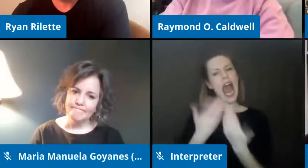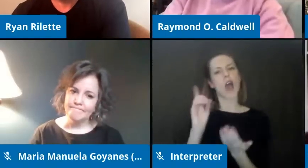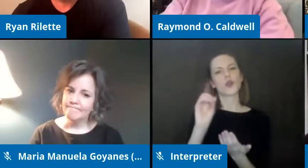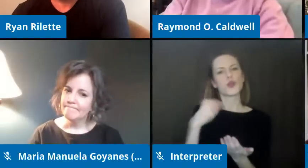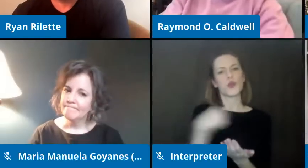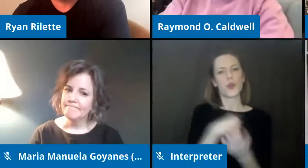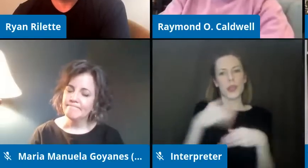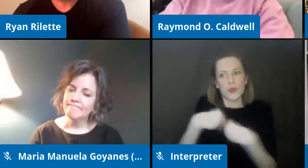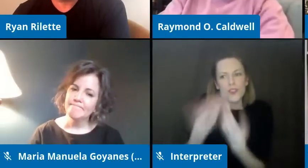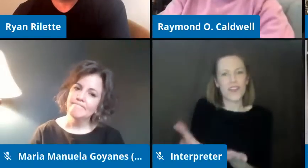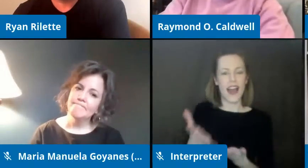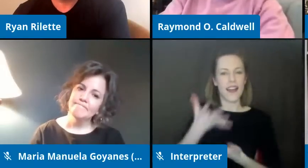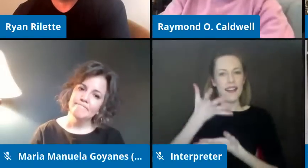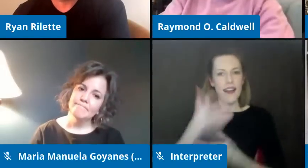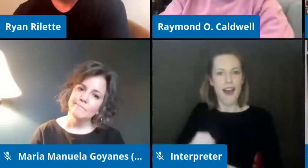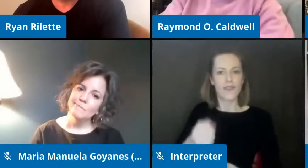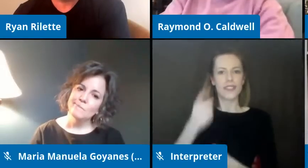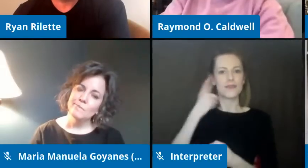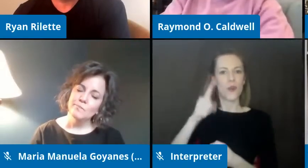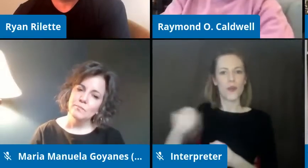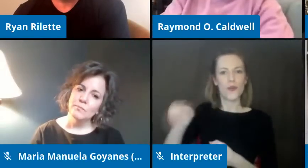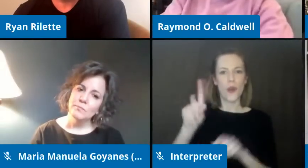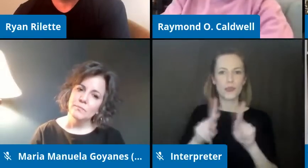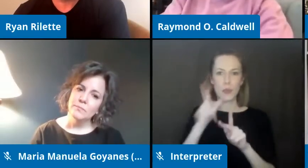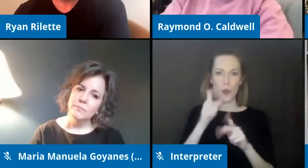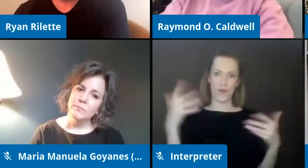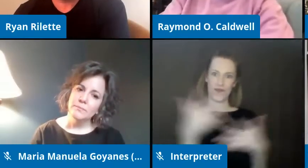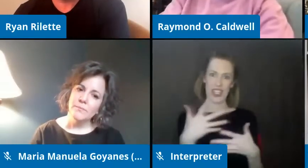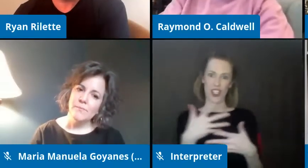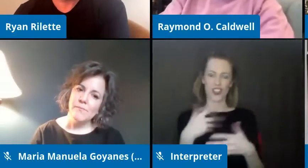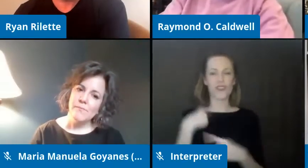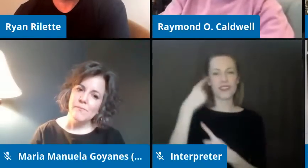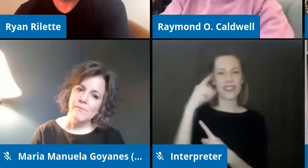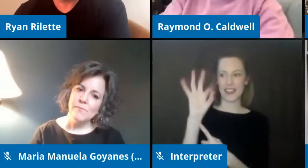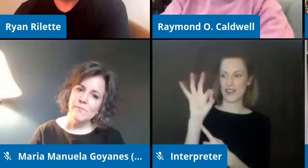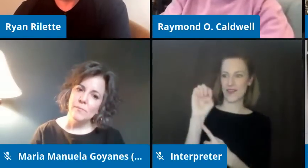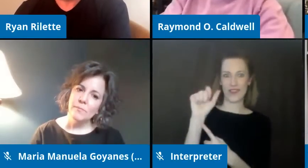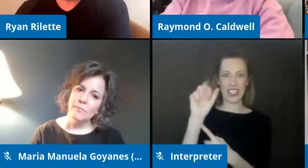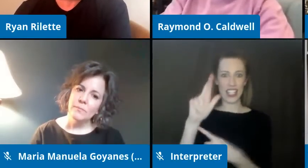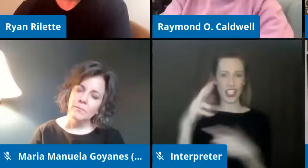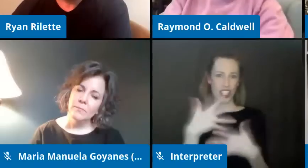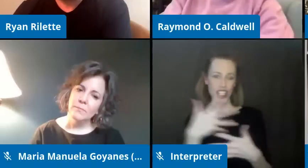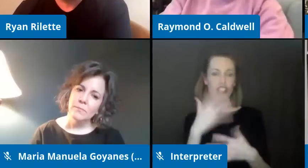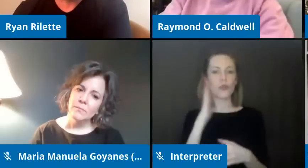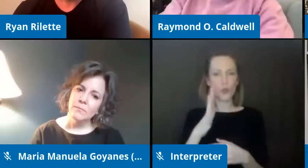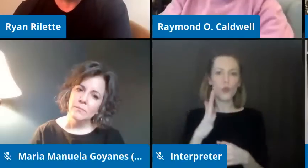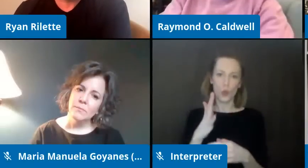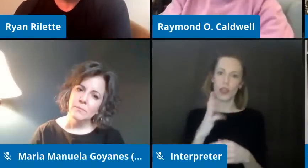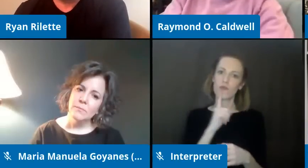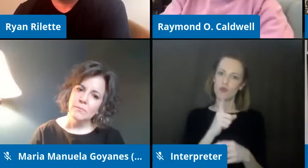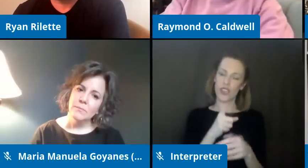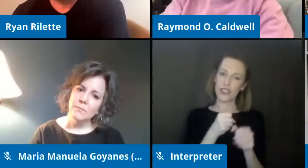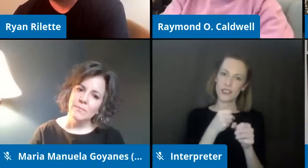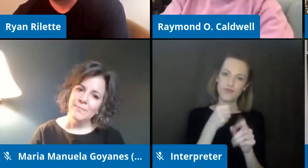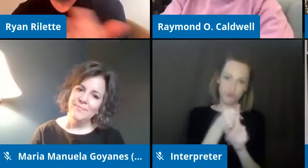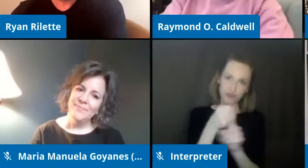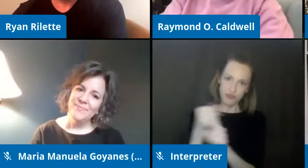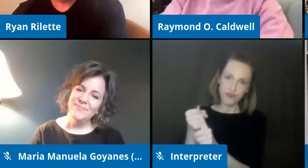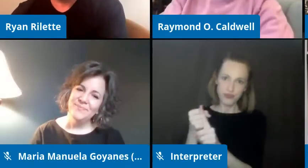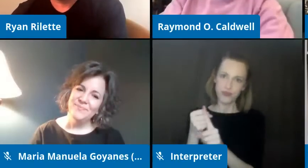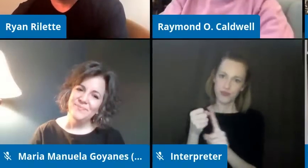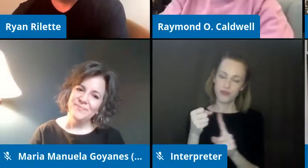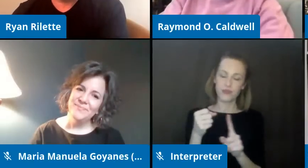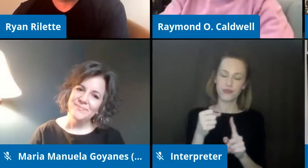you know, have fears, because I think fear is going to be driving a lot of this and a lot of the decision-making process. Can we produce in different venues that